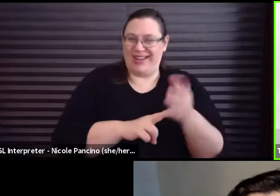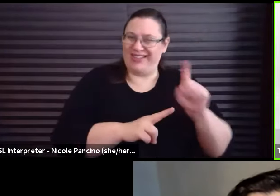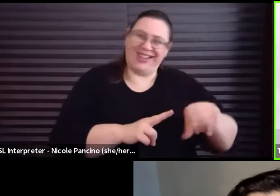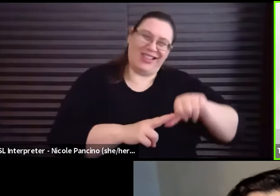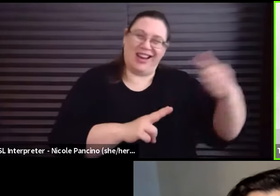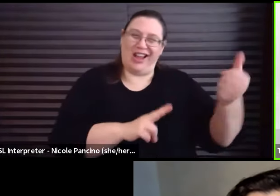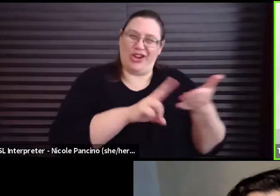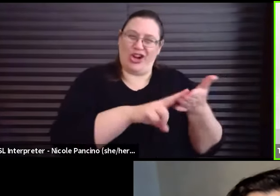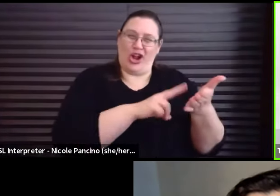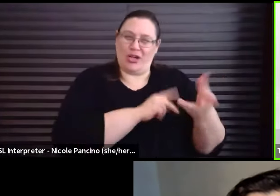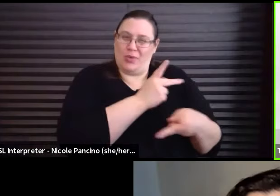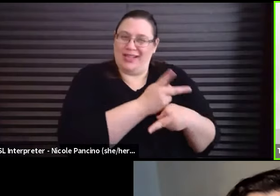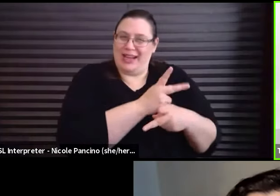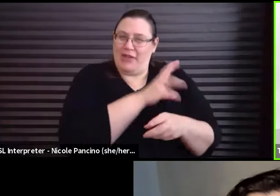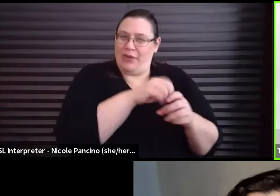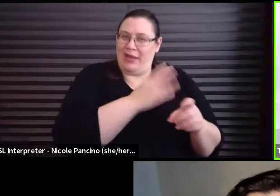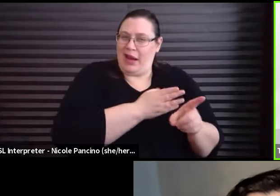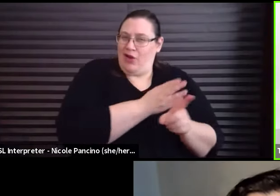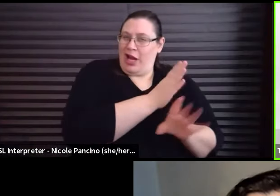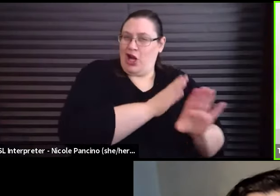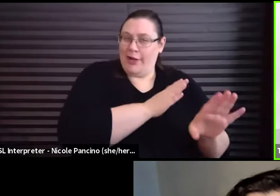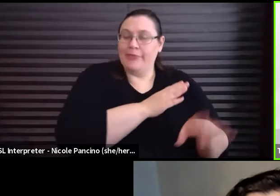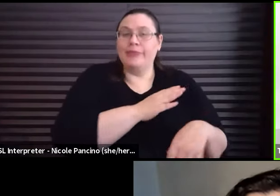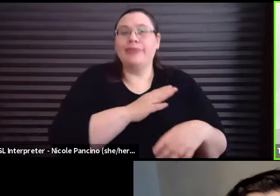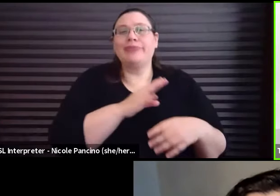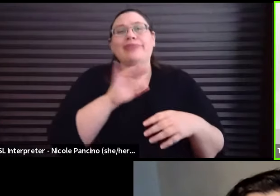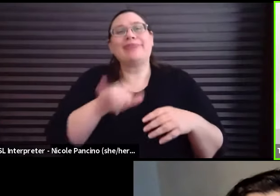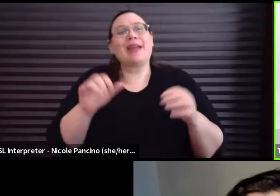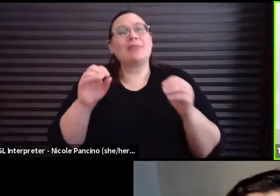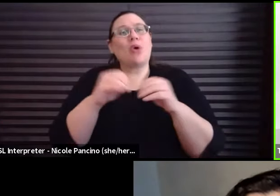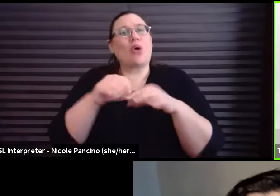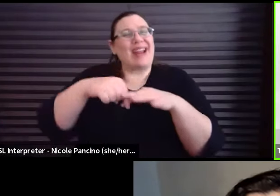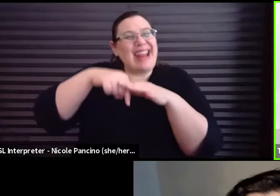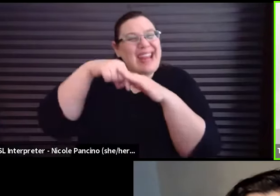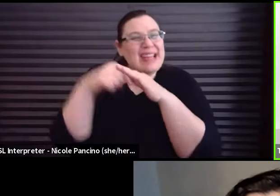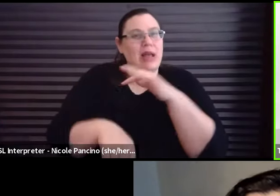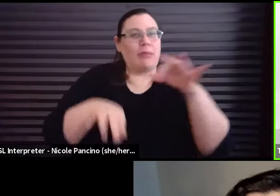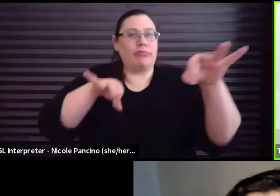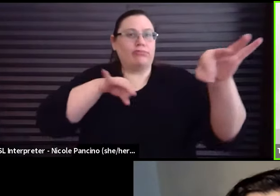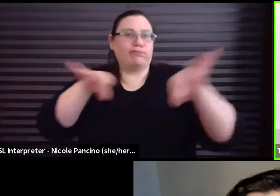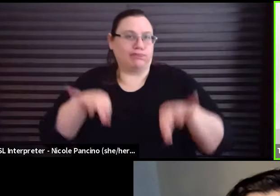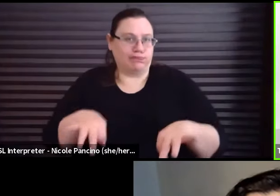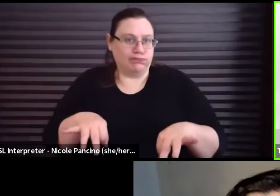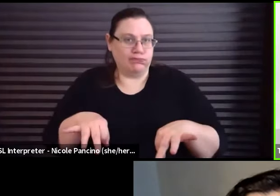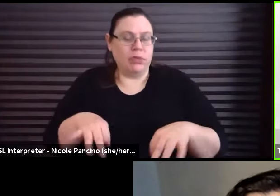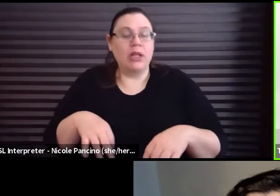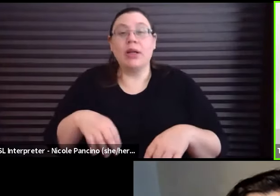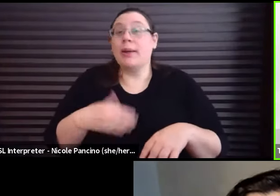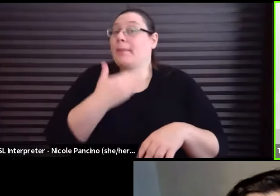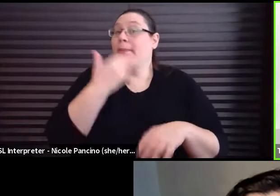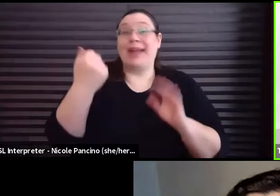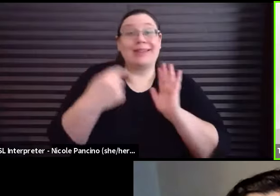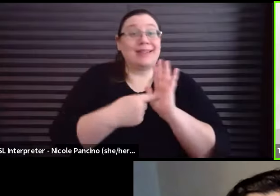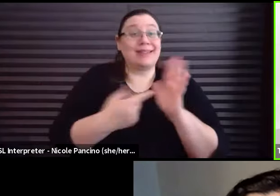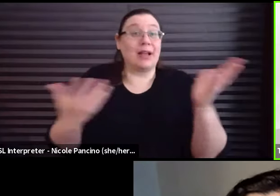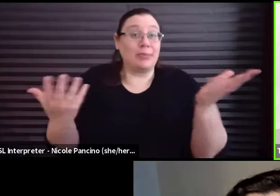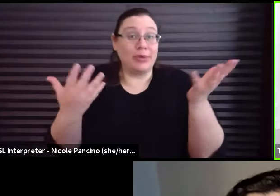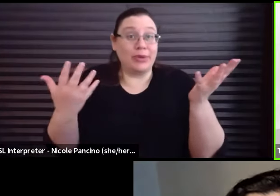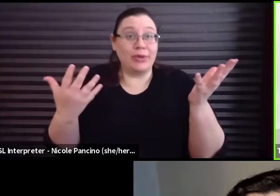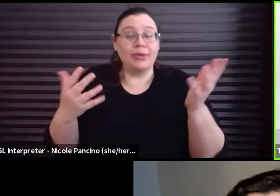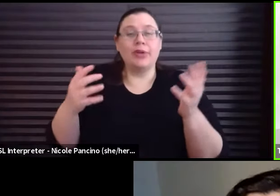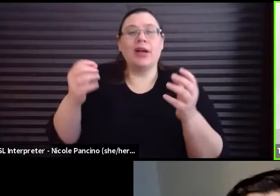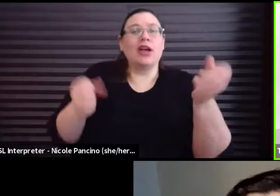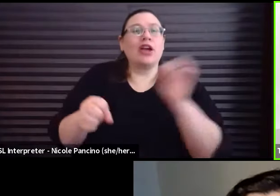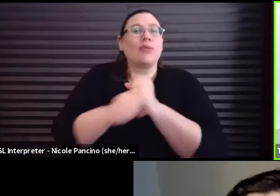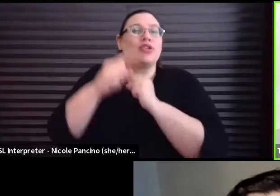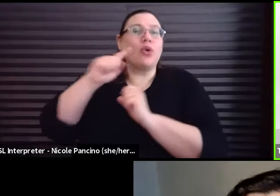handle in our area. Those are really more in-depth explanations. So the best example is a Toyota commercial